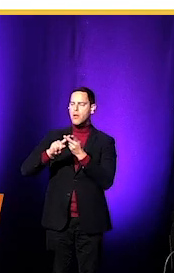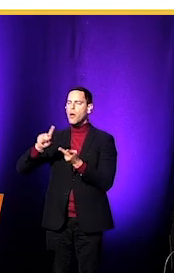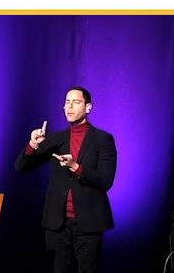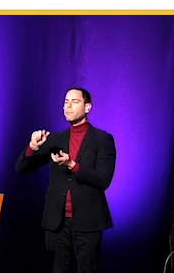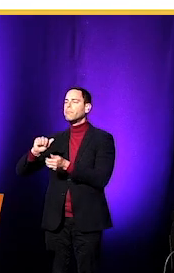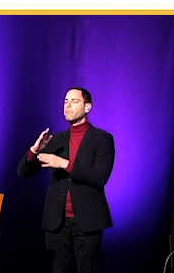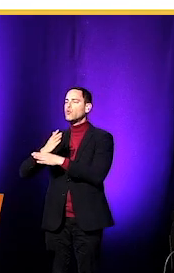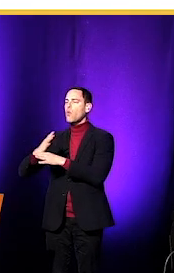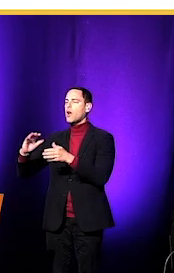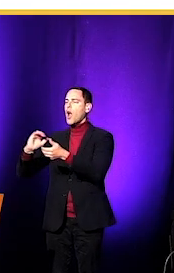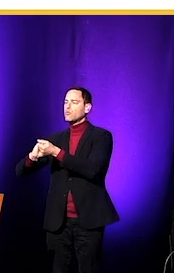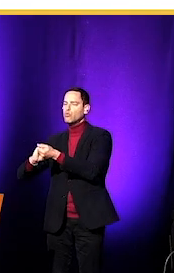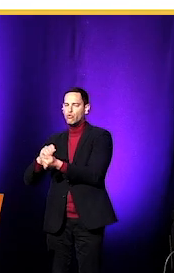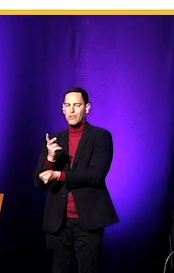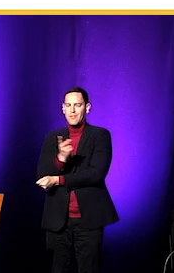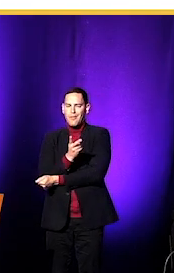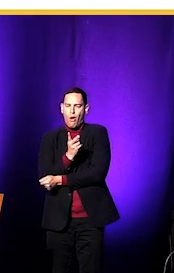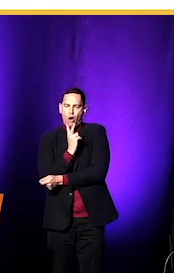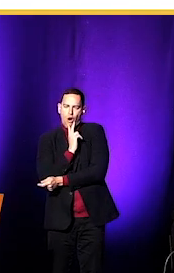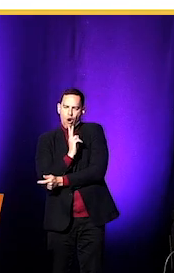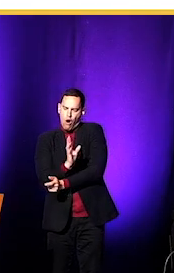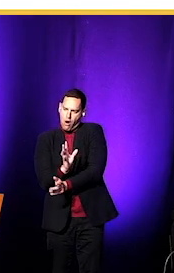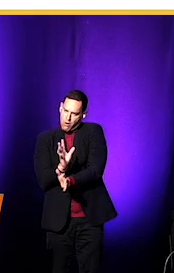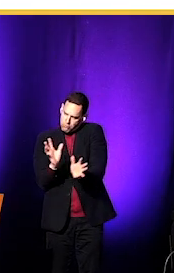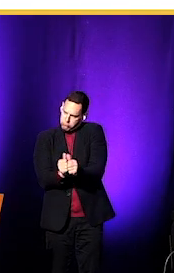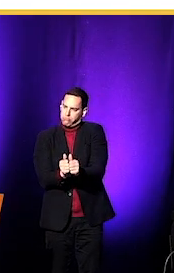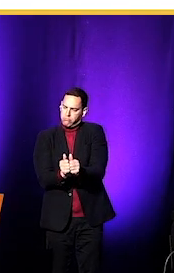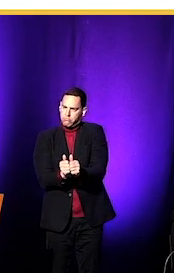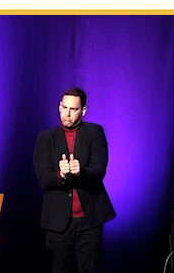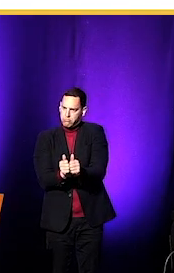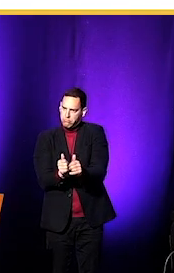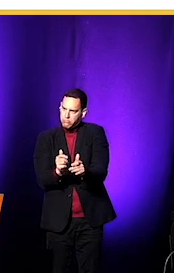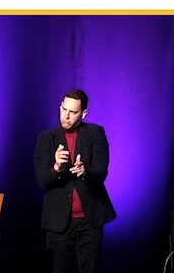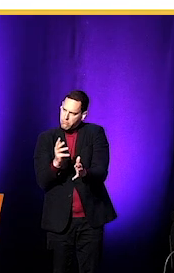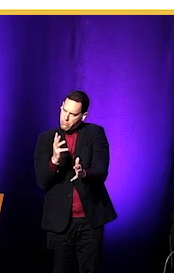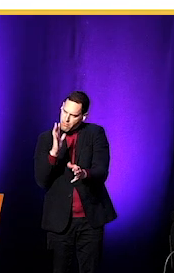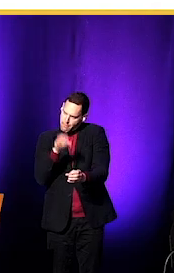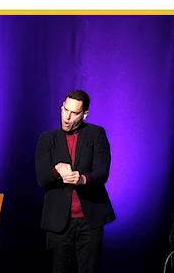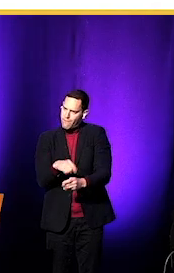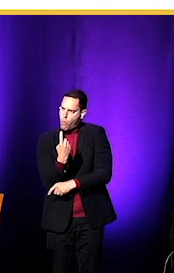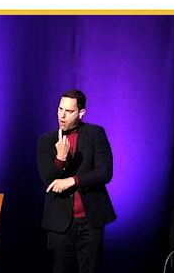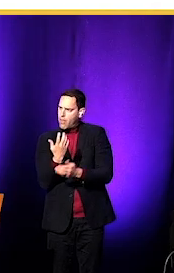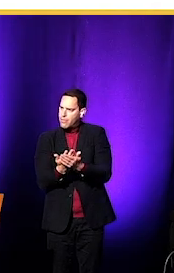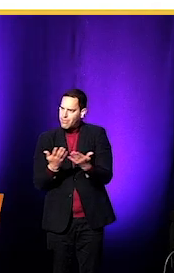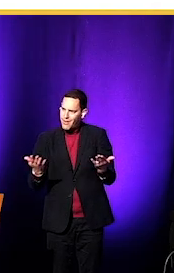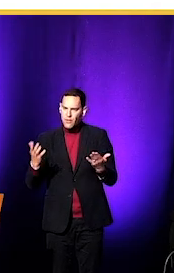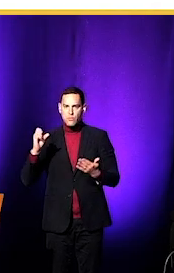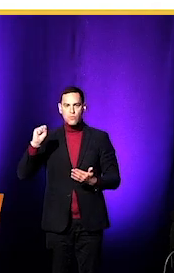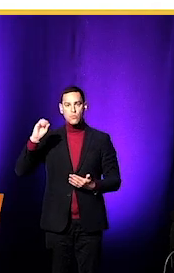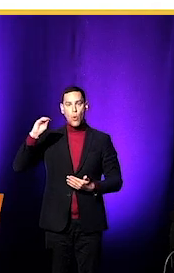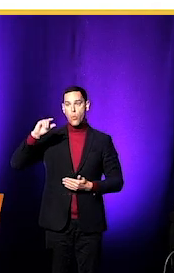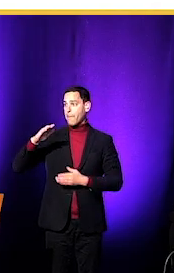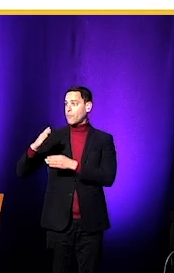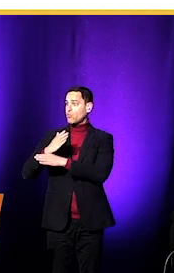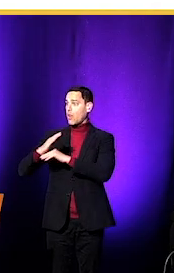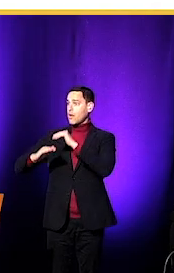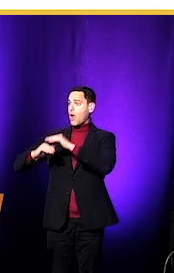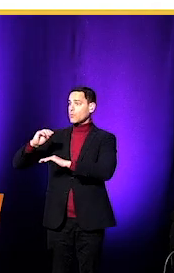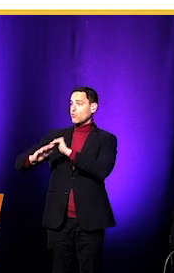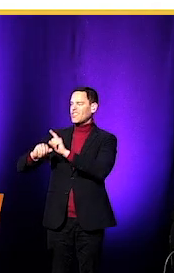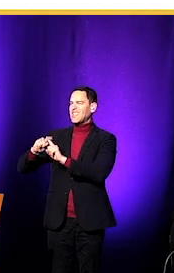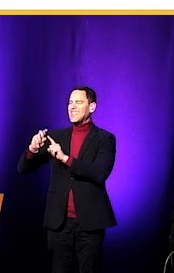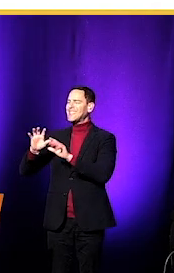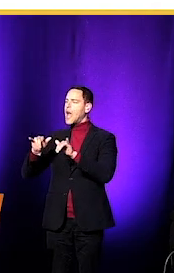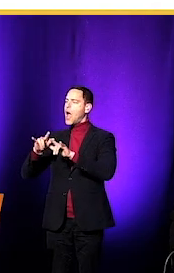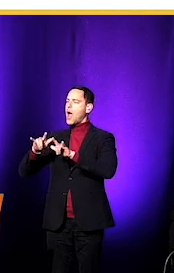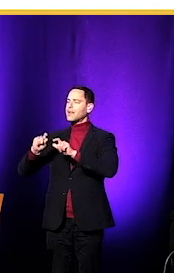laminated. Thus, we need to think about mutual constitution as a dynamic process involving ongoing back and forth movement of